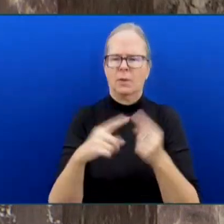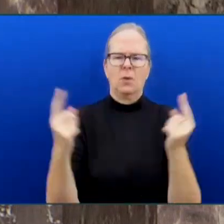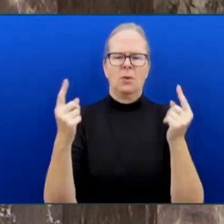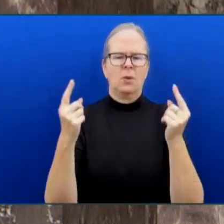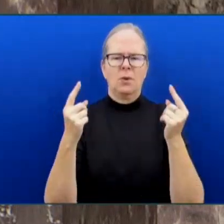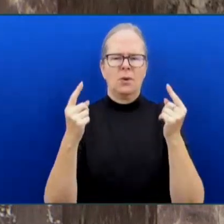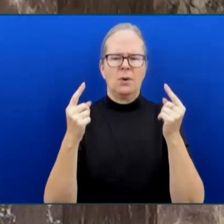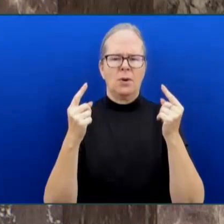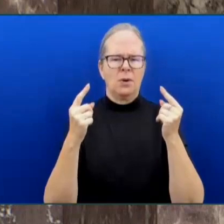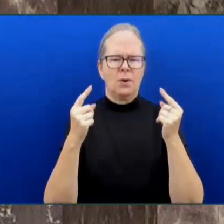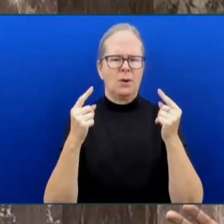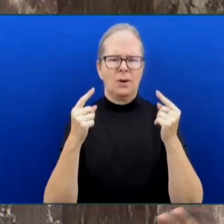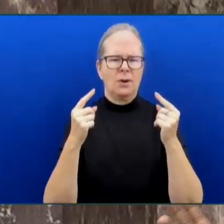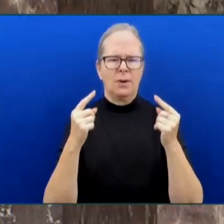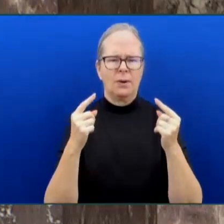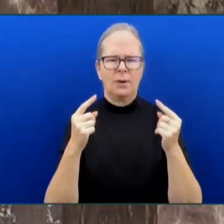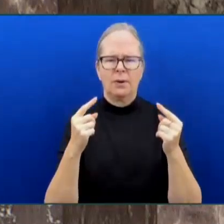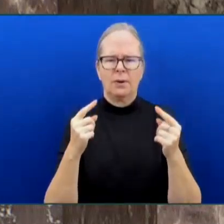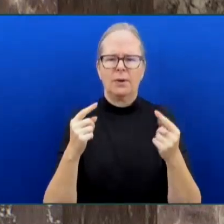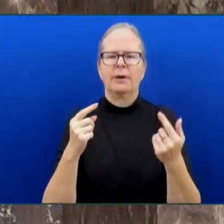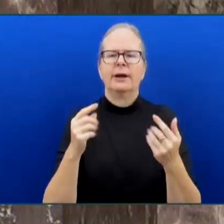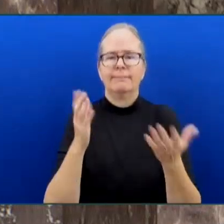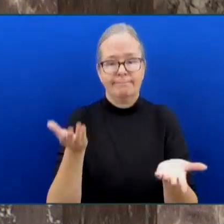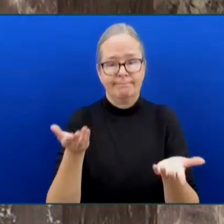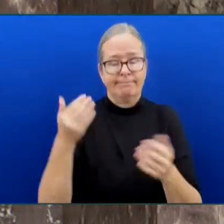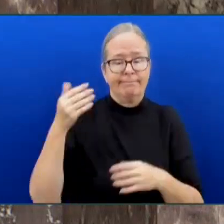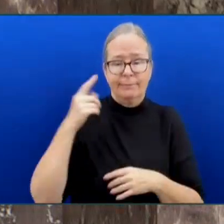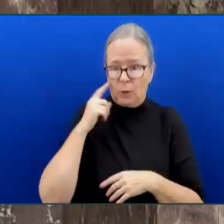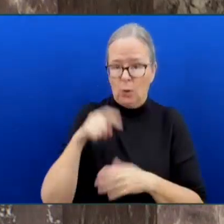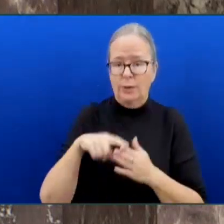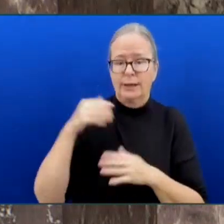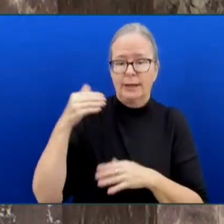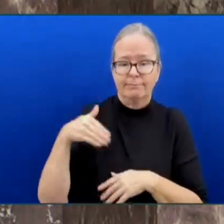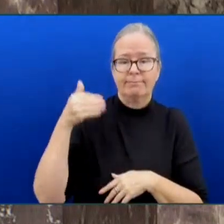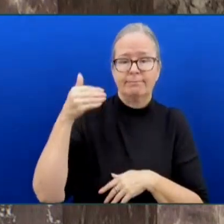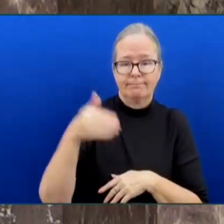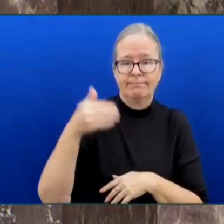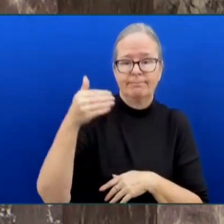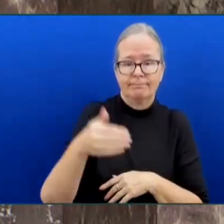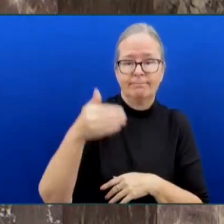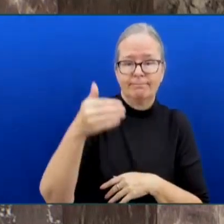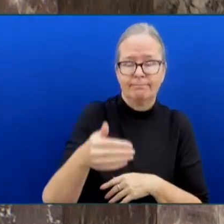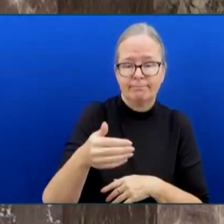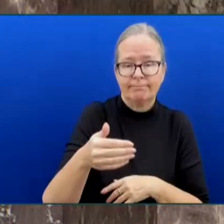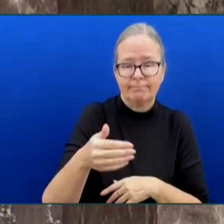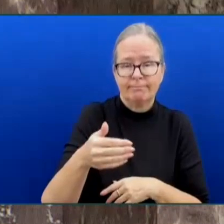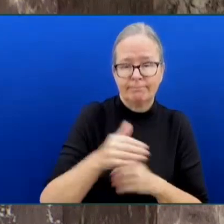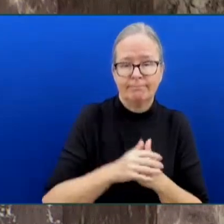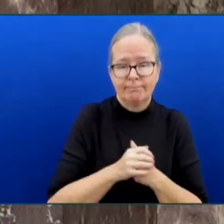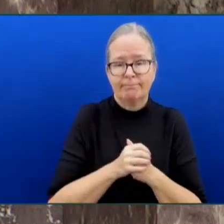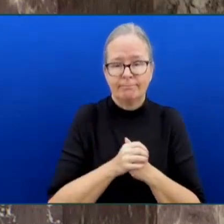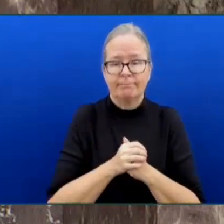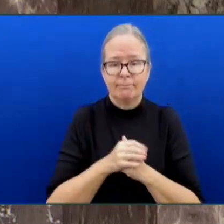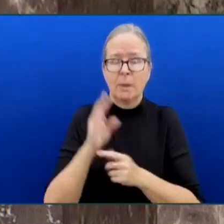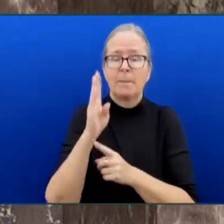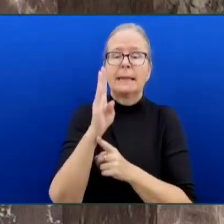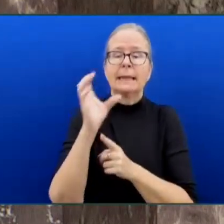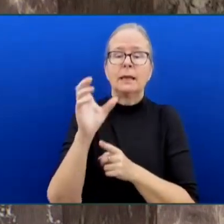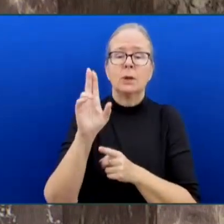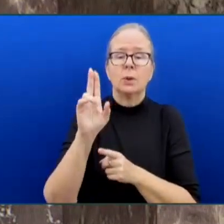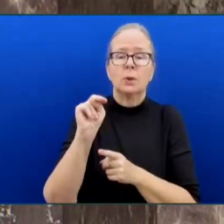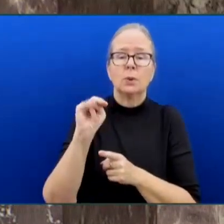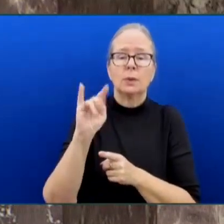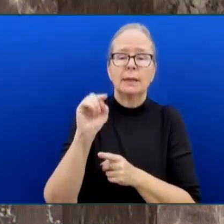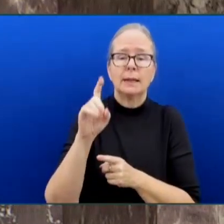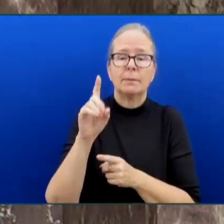Honourable Speaker, when they hear the BC Conservatives are against something, then all of a sudden they are against it as well, Honourable Speaker. This is a